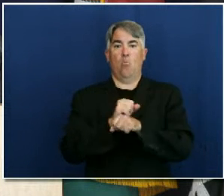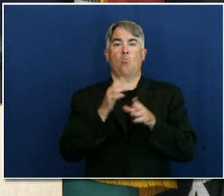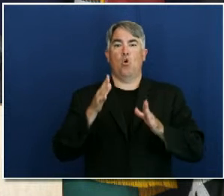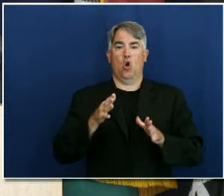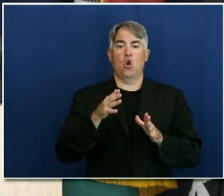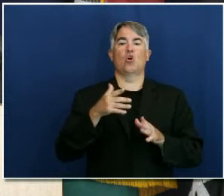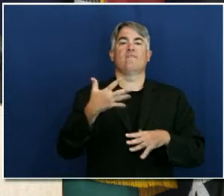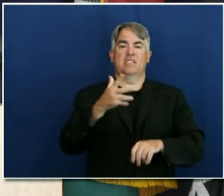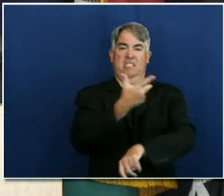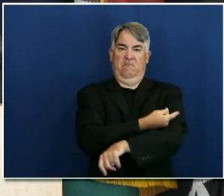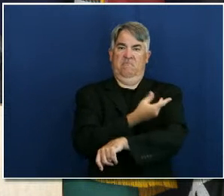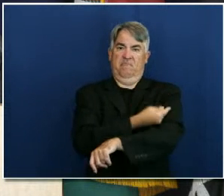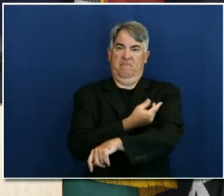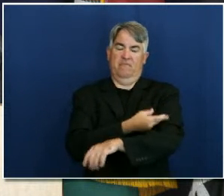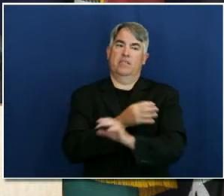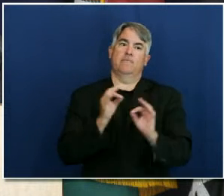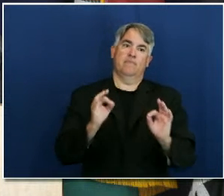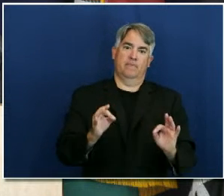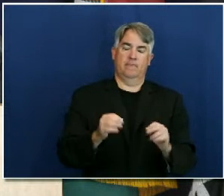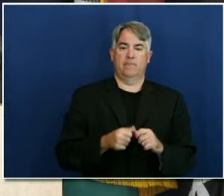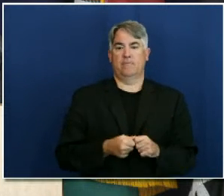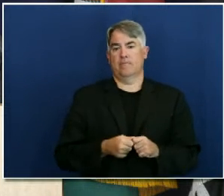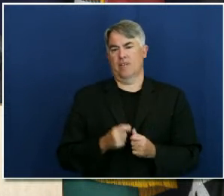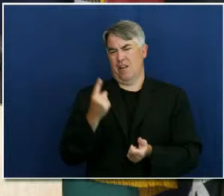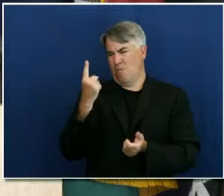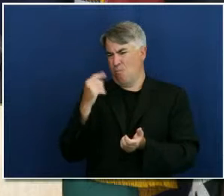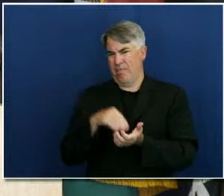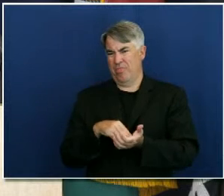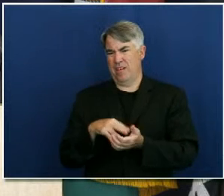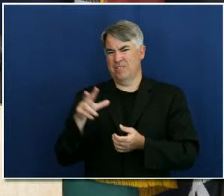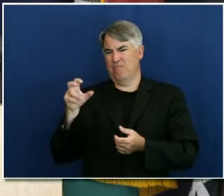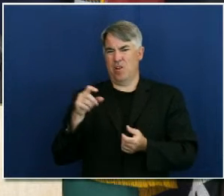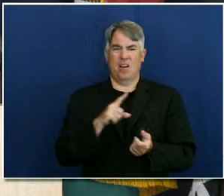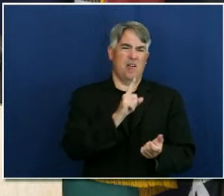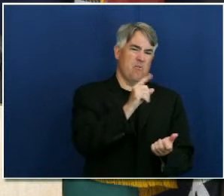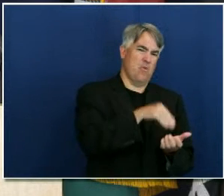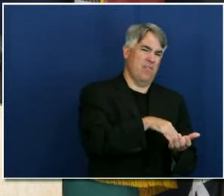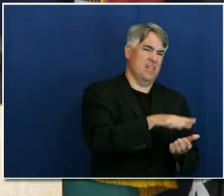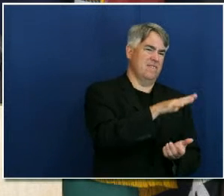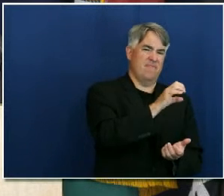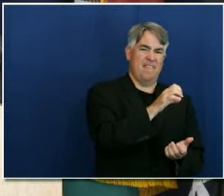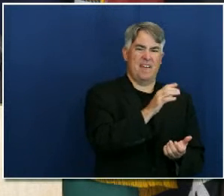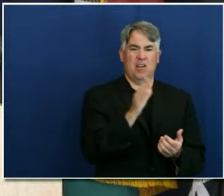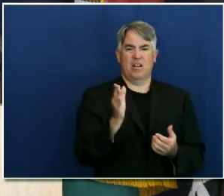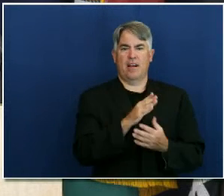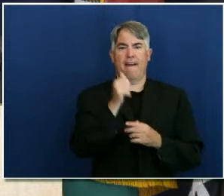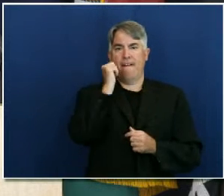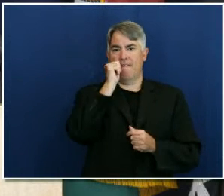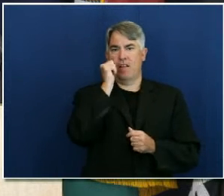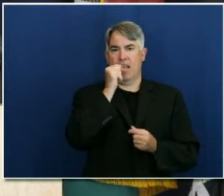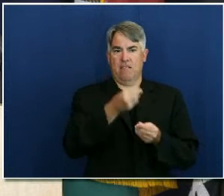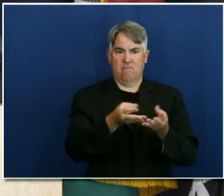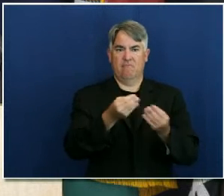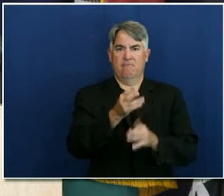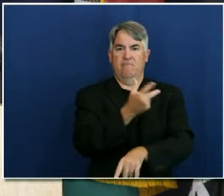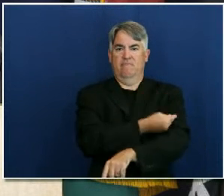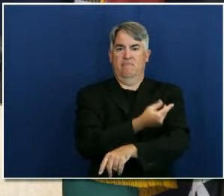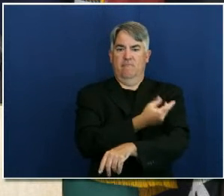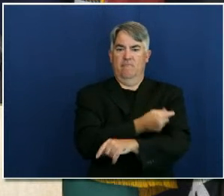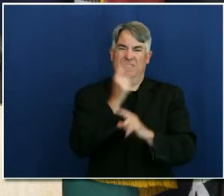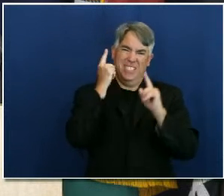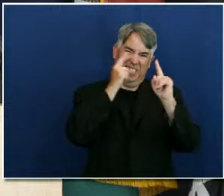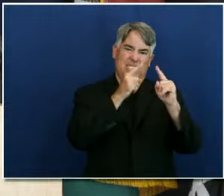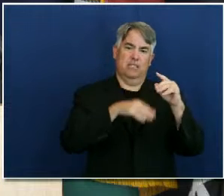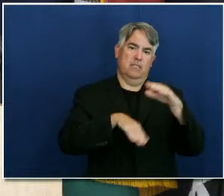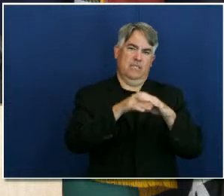vaccinated between, I think it's 1,300 to 1,500 individuals each day, and the goal is to reach about 10,000 vaccines by next Monday when